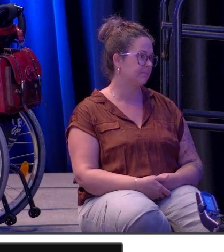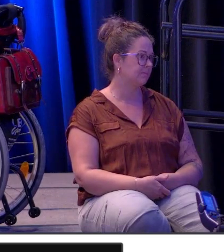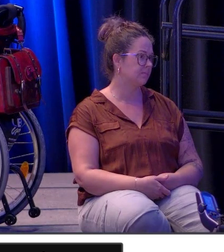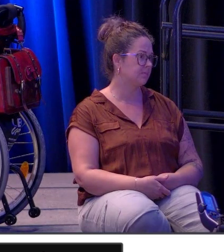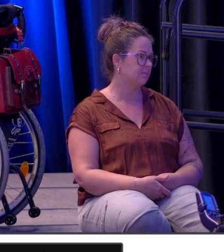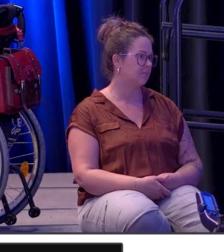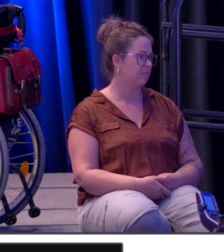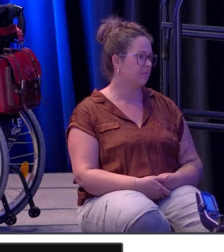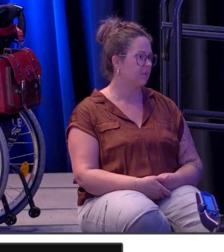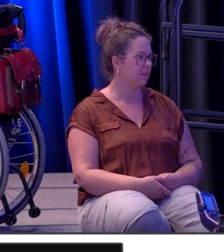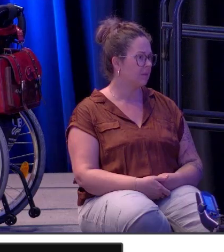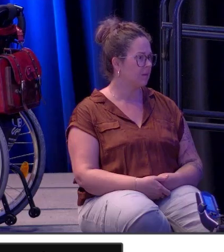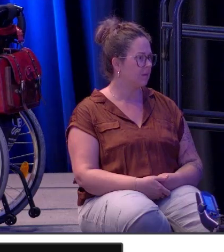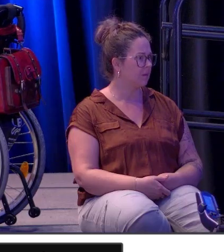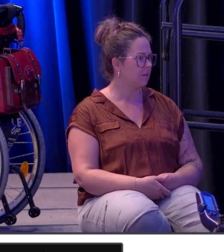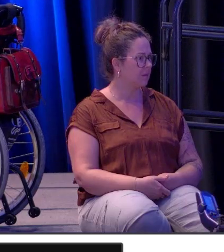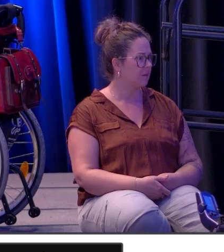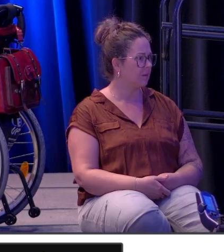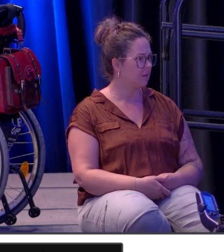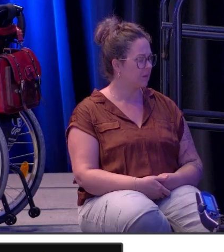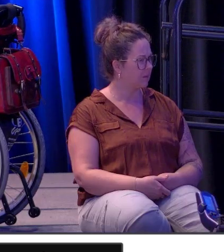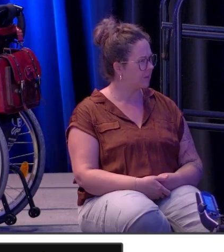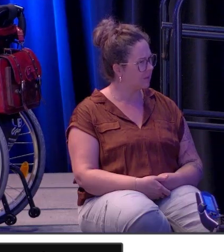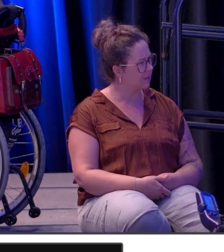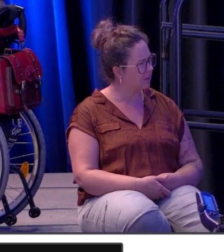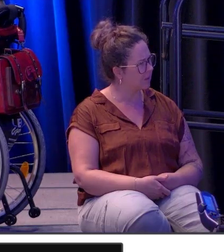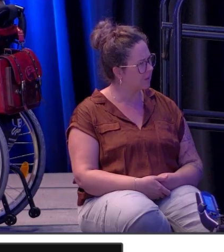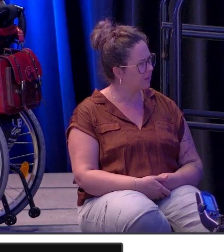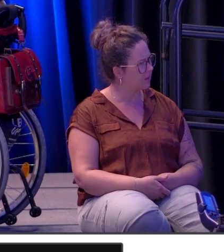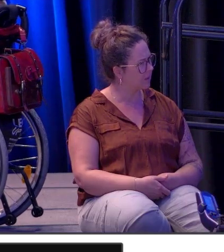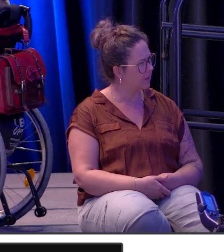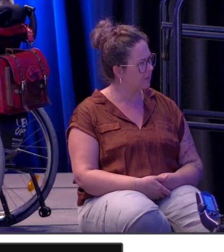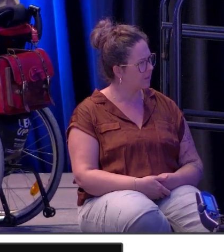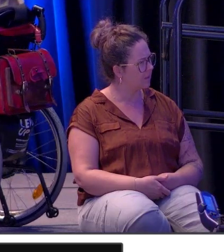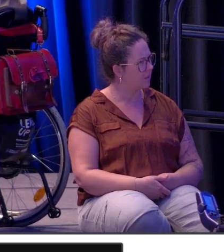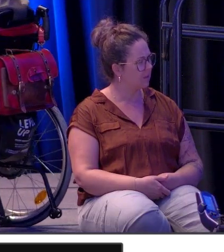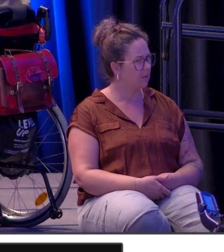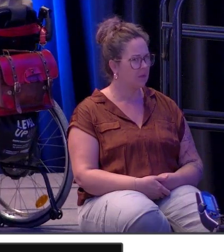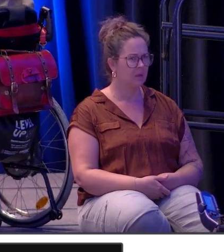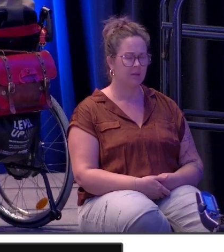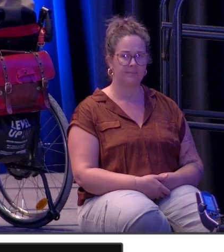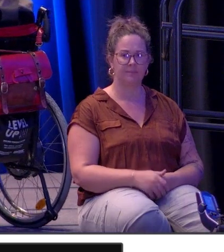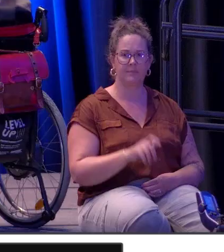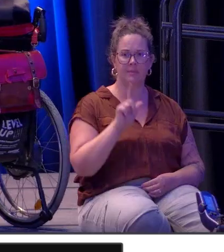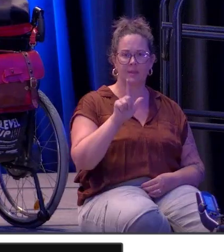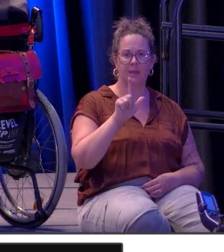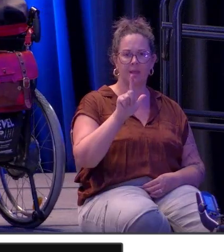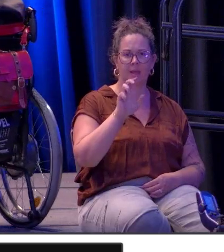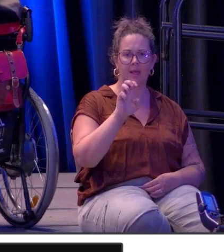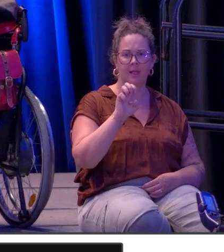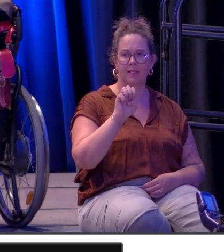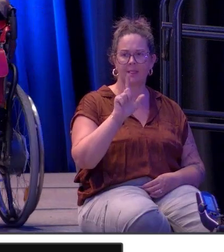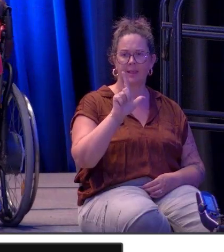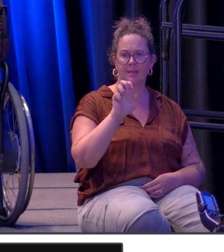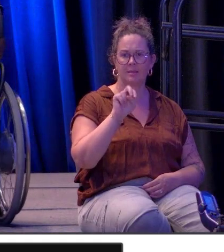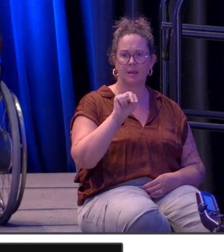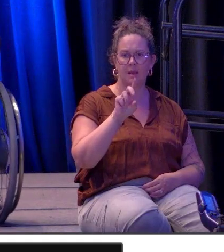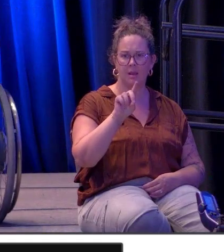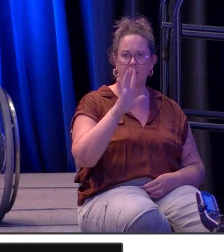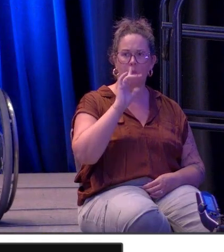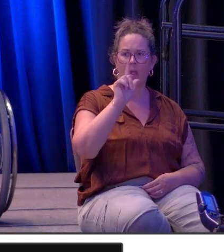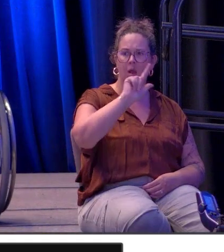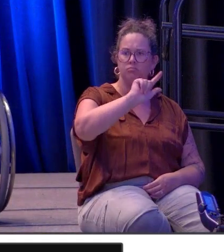All right, so we're going to give everybody just another minute. And then what we'd like to do is Leland is going to go through and she's going to ask